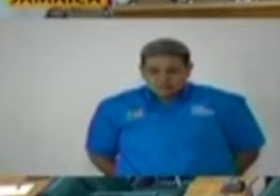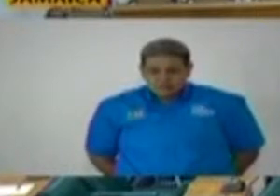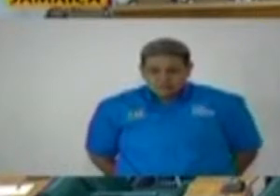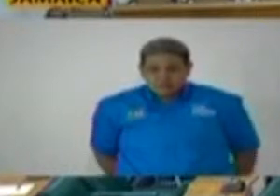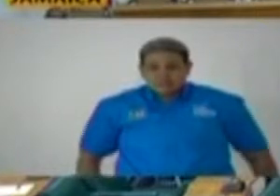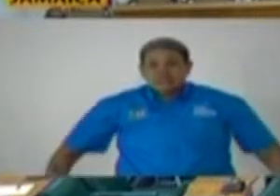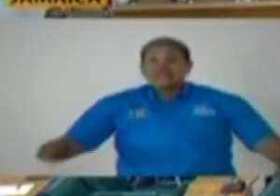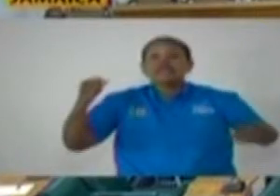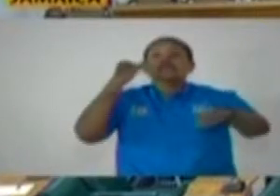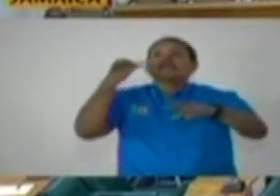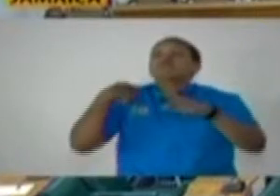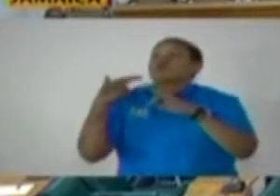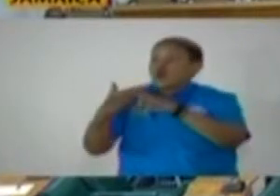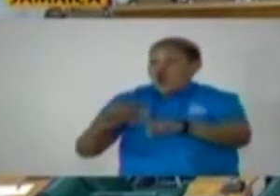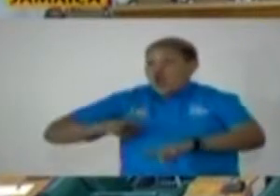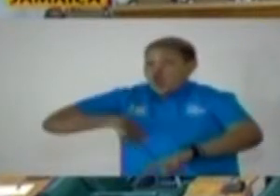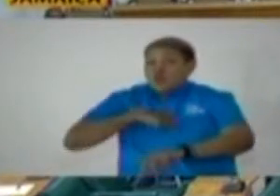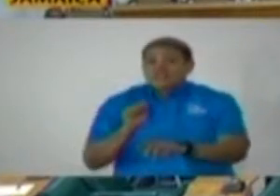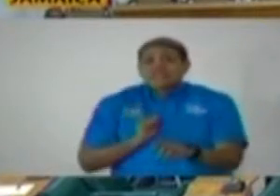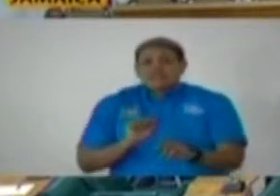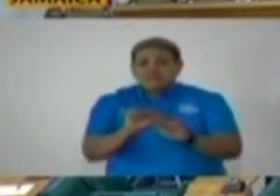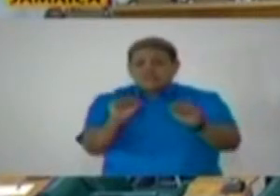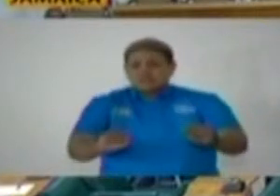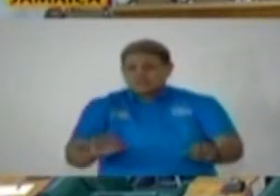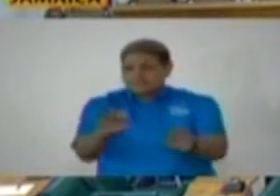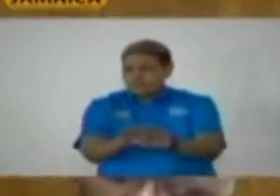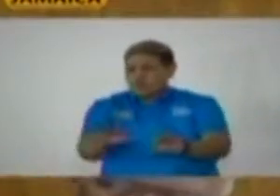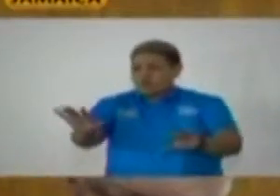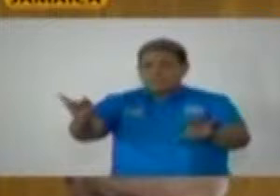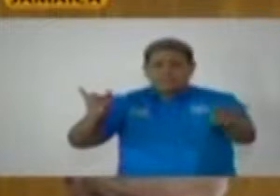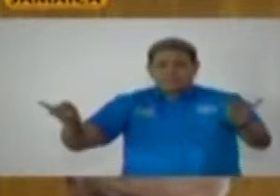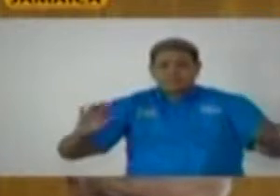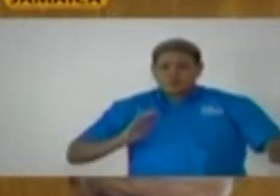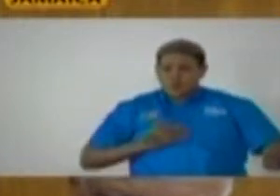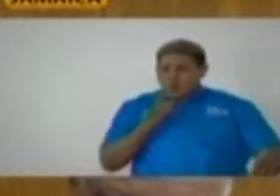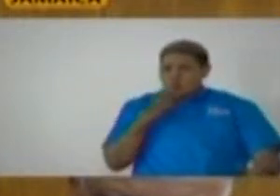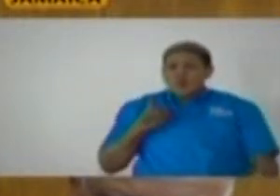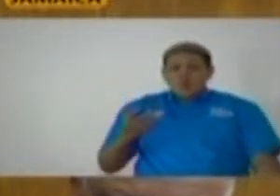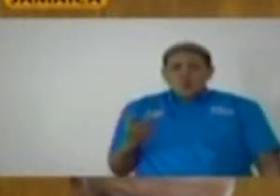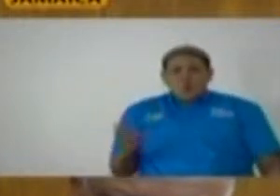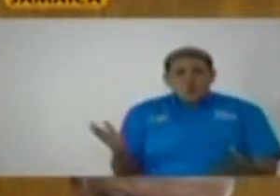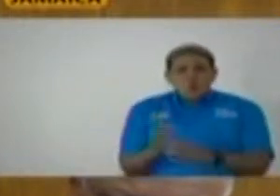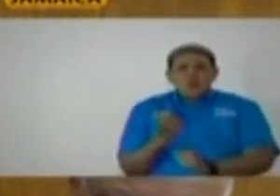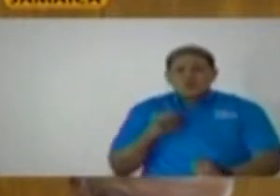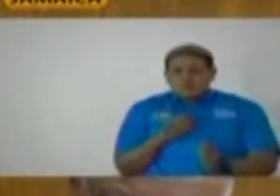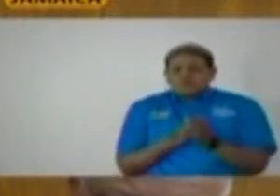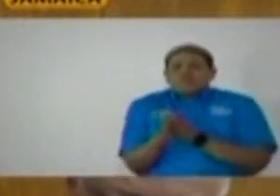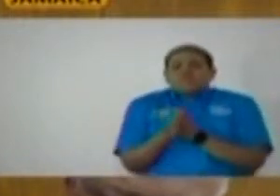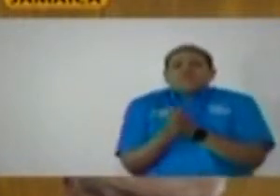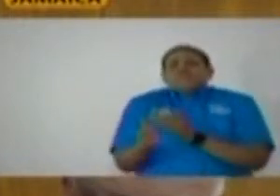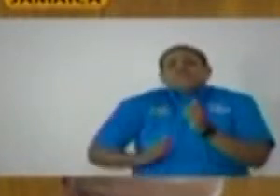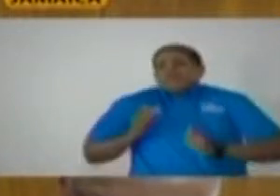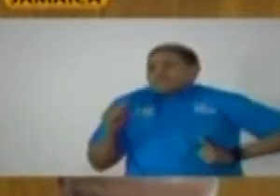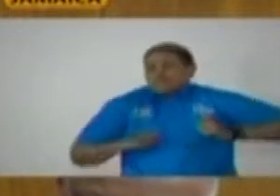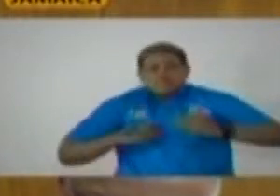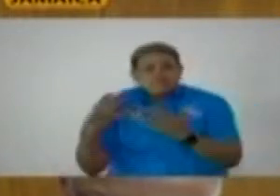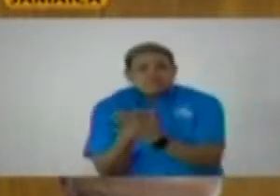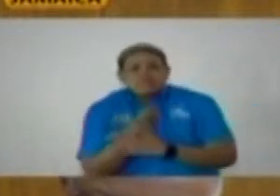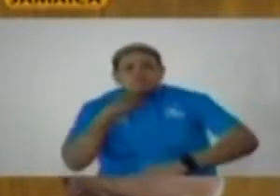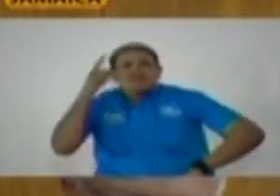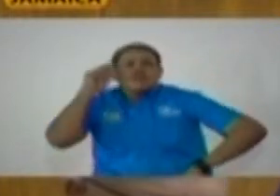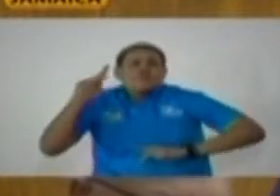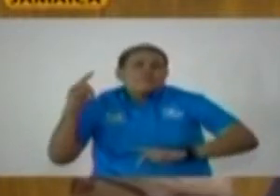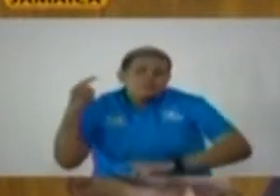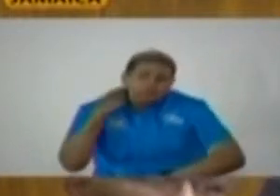If we call ourselves a democracy, we must enthusiastically take every opportunity for the people to be